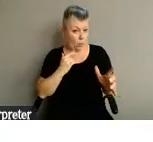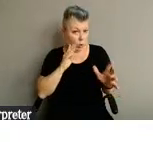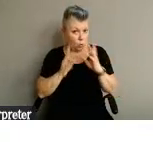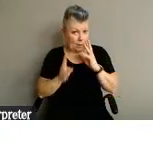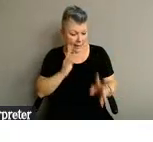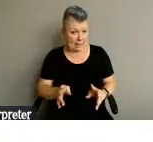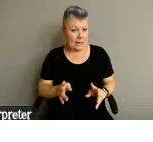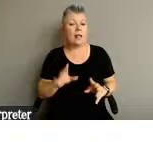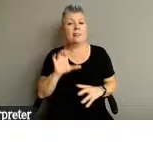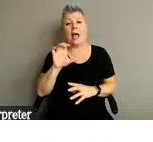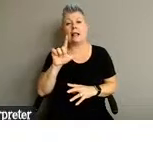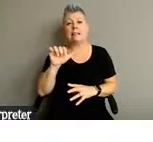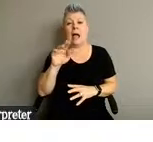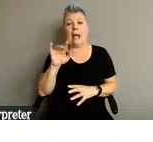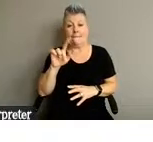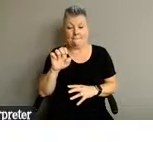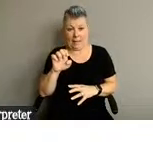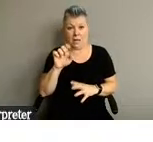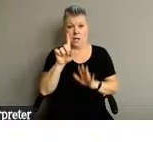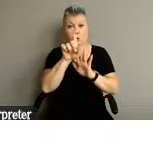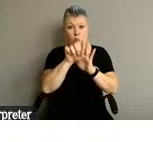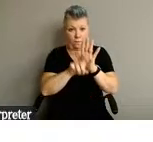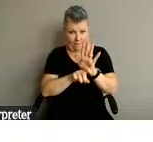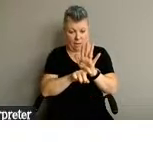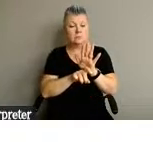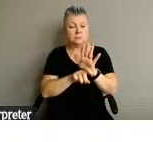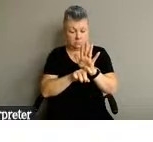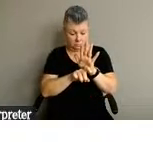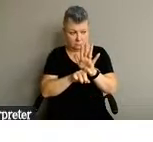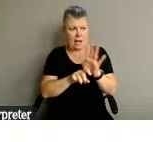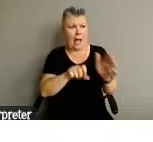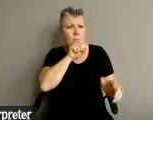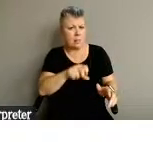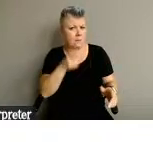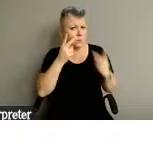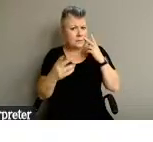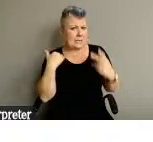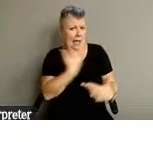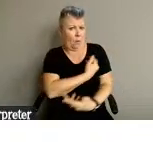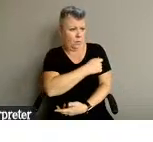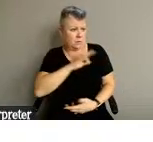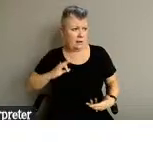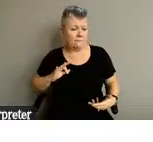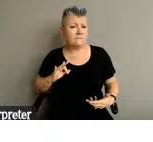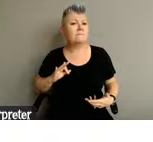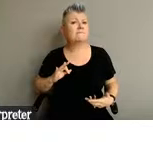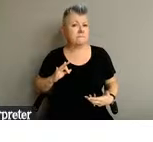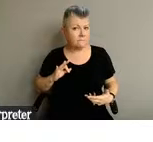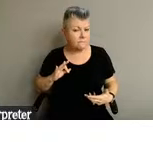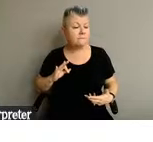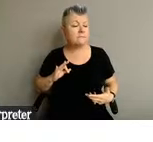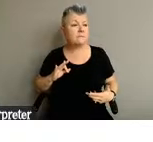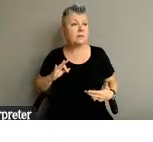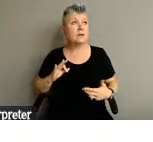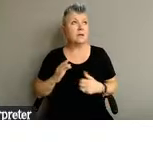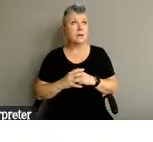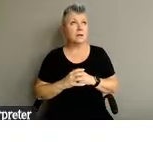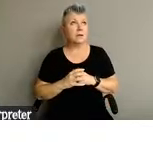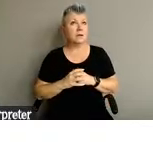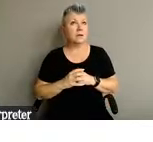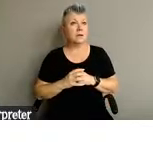capturing that. Yeah, I'd love to see our staff not only say